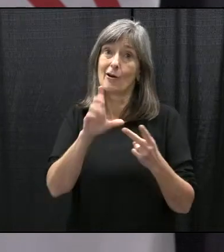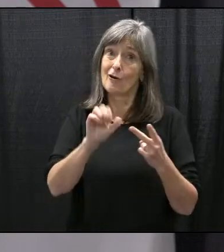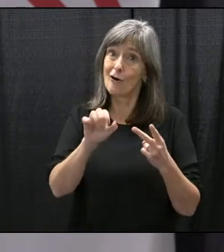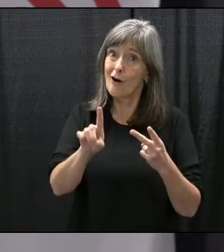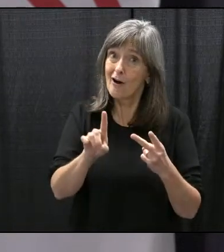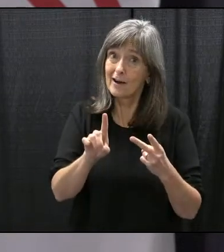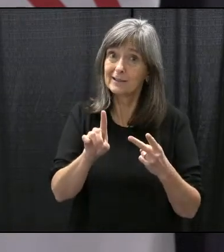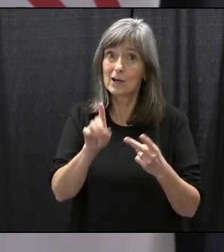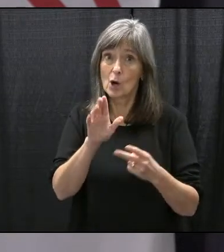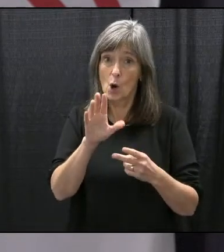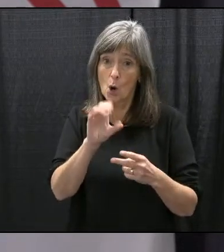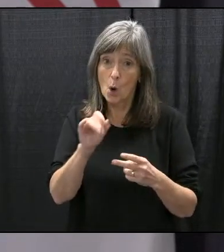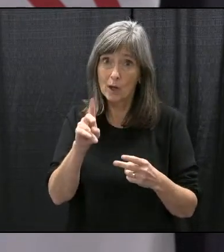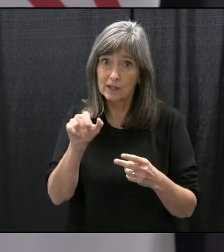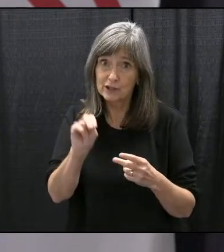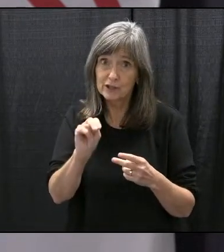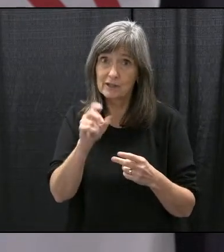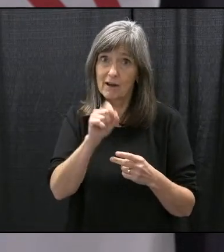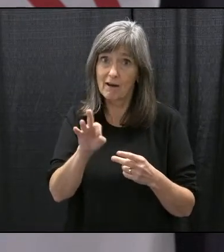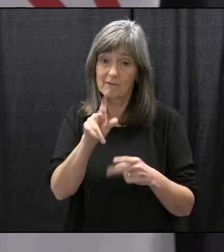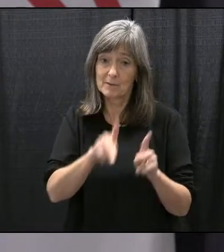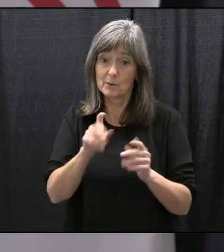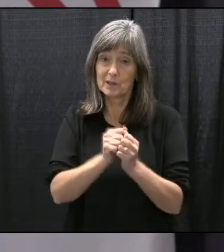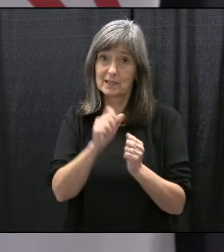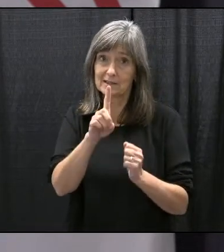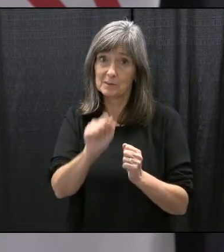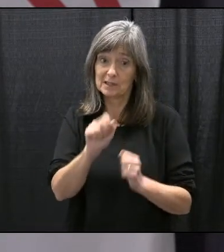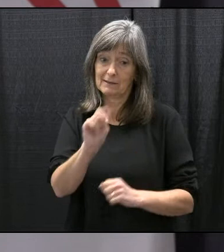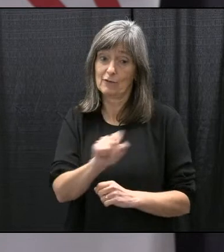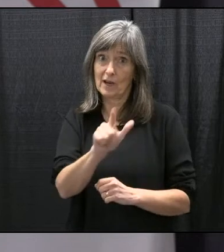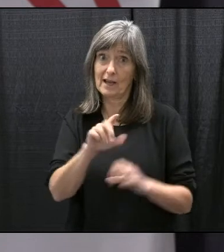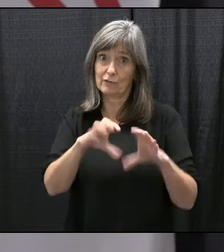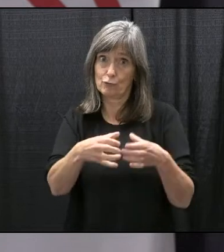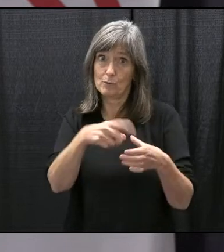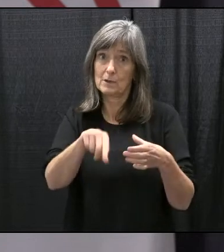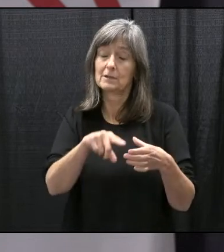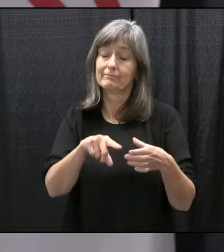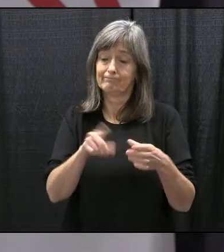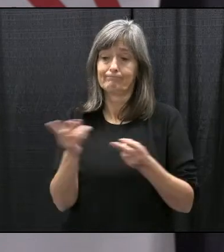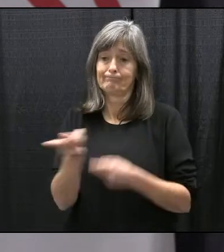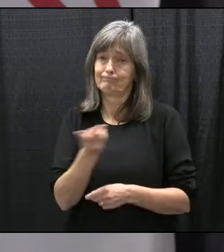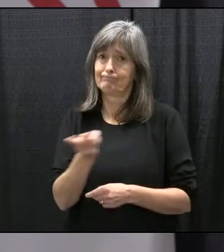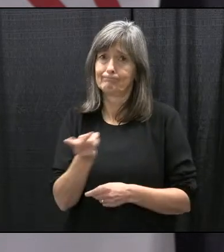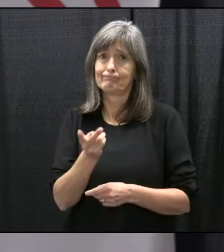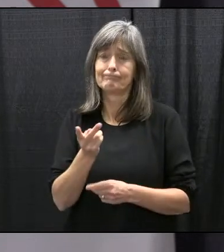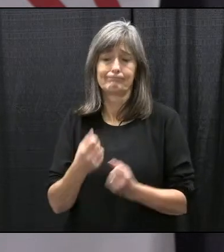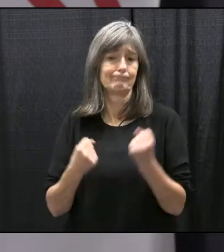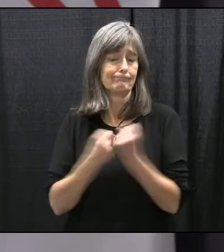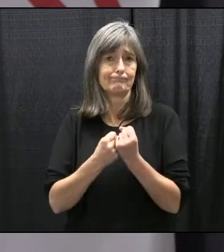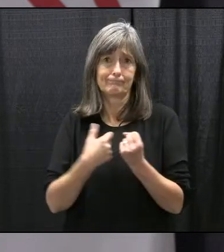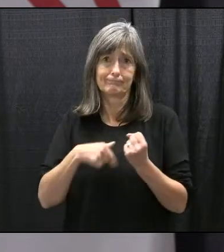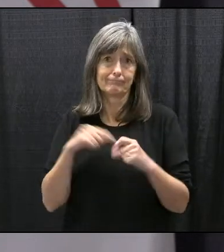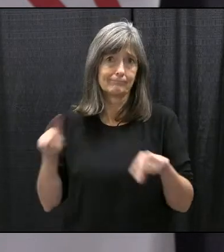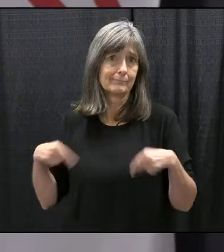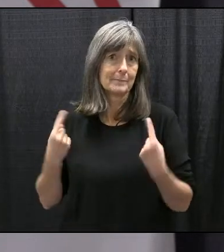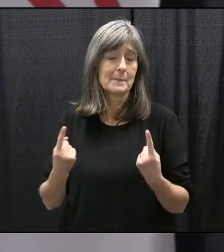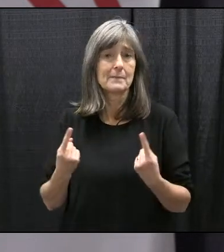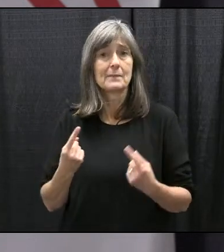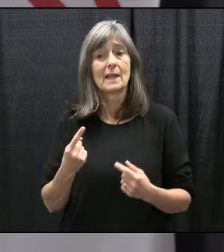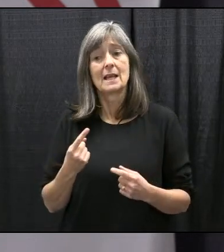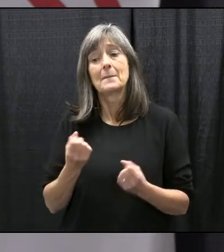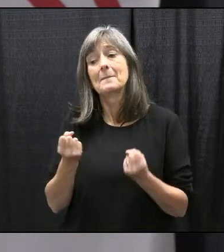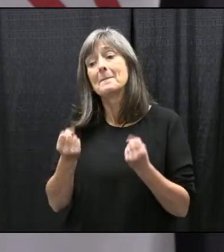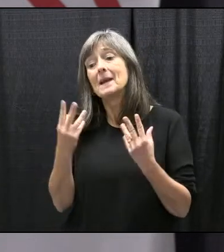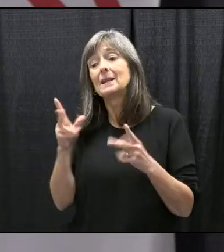for Persons with Disabilities Newfoundland and Labrador. The commitment, passion, and patience of so many in this